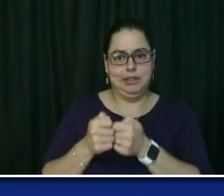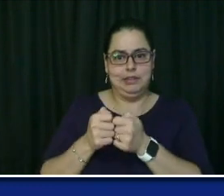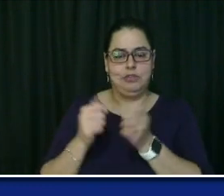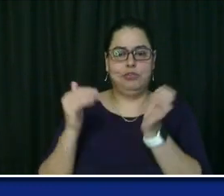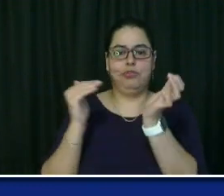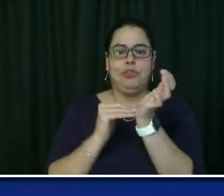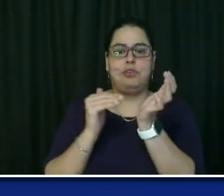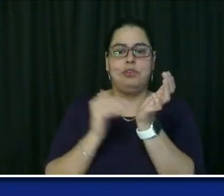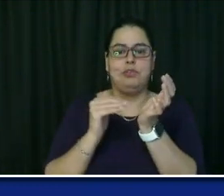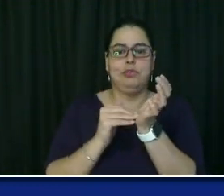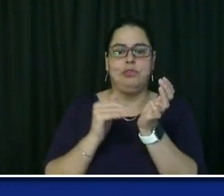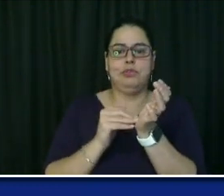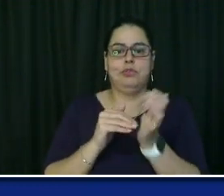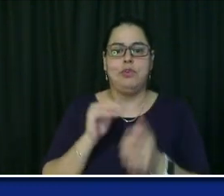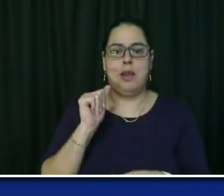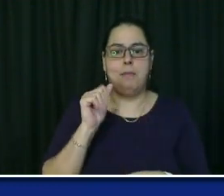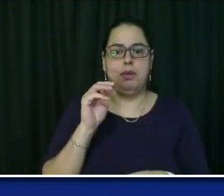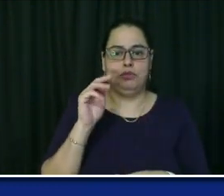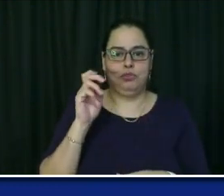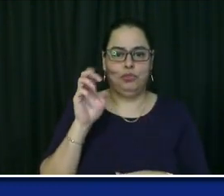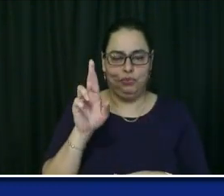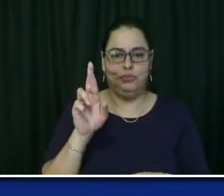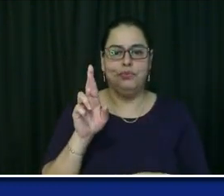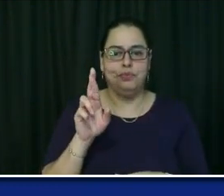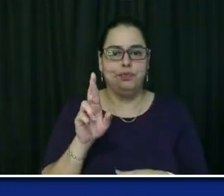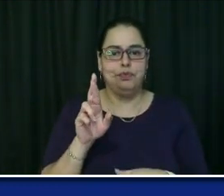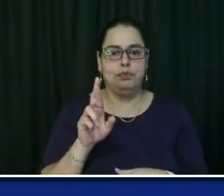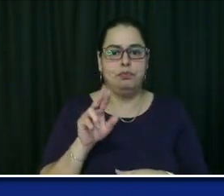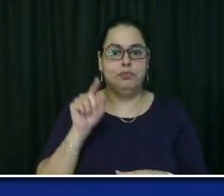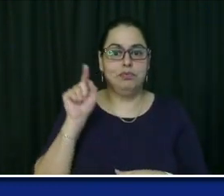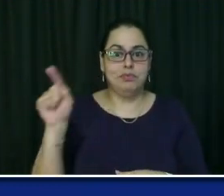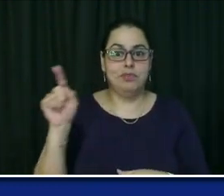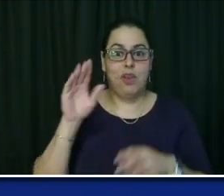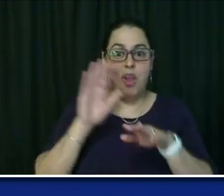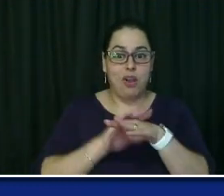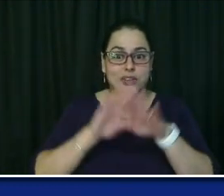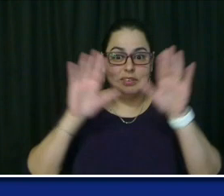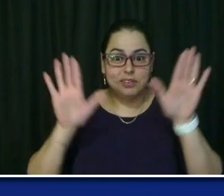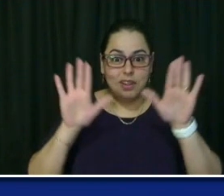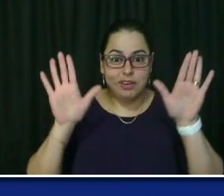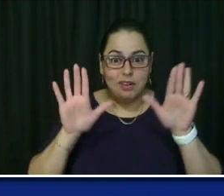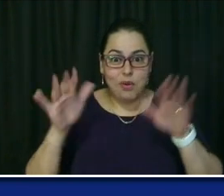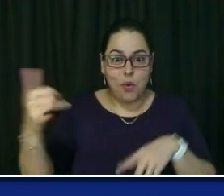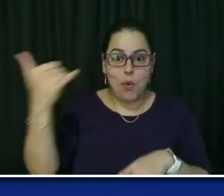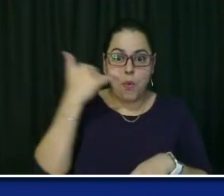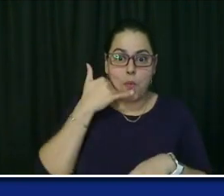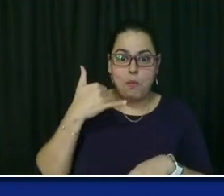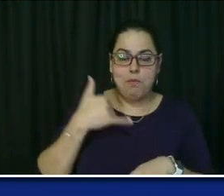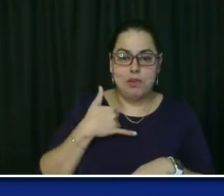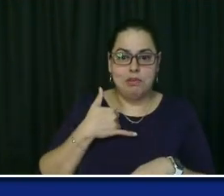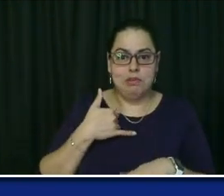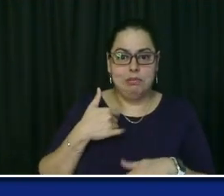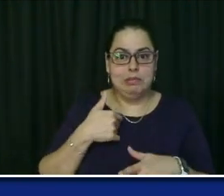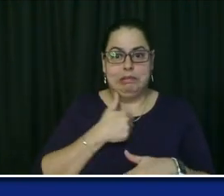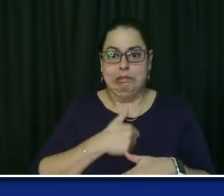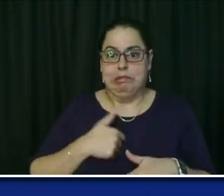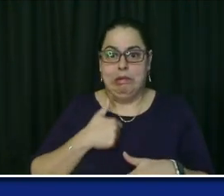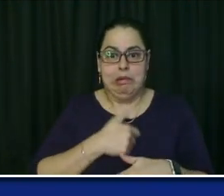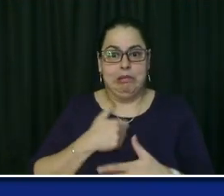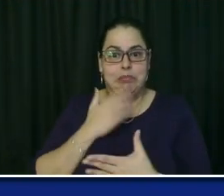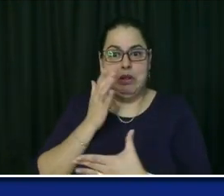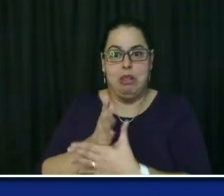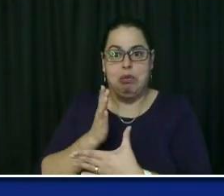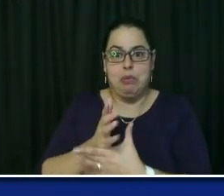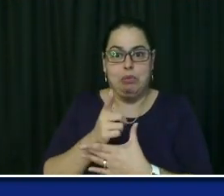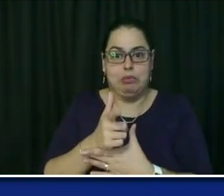me instead of texting me on a Sunday. I apologized for bothering her on a Sunday, but she said, "Don't worry, my husband was